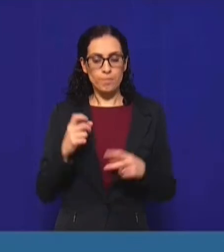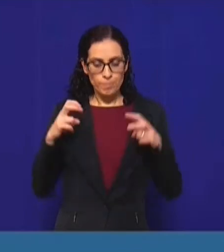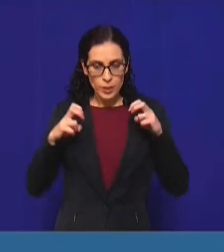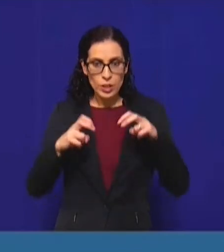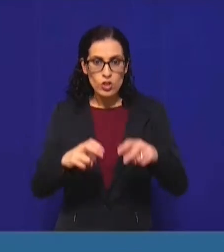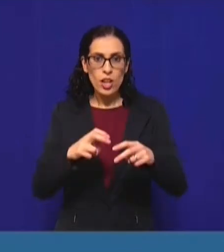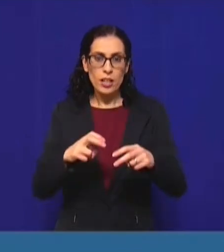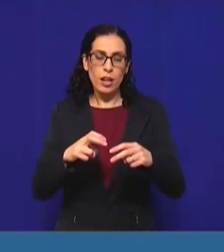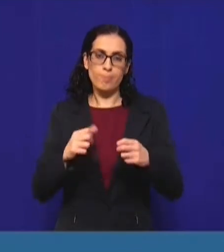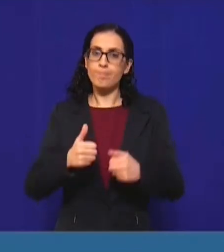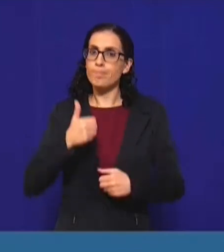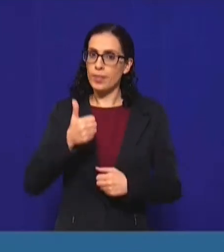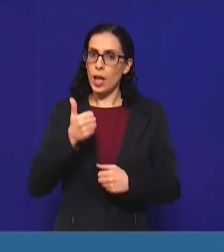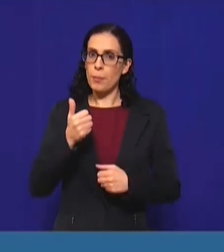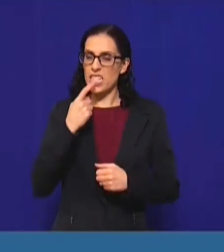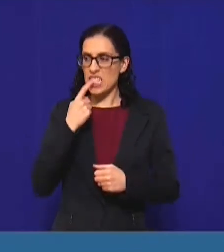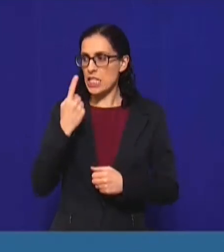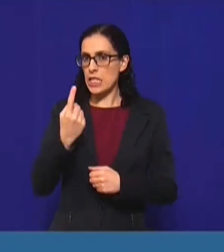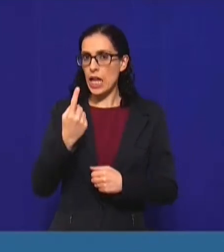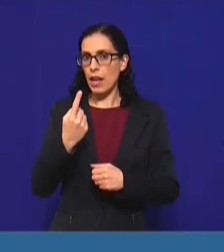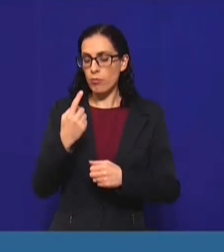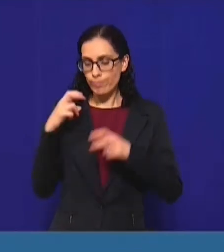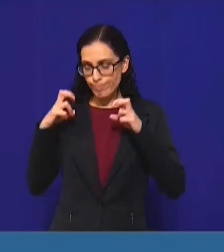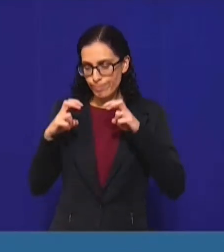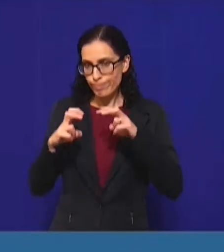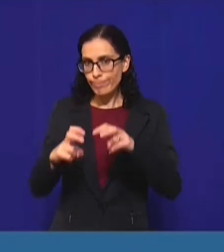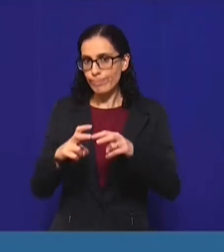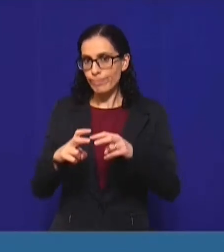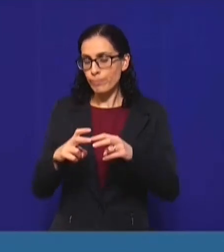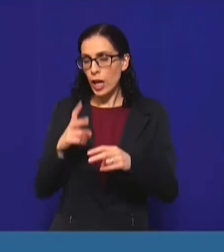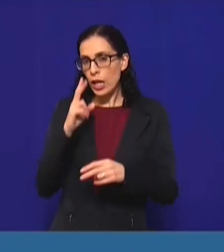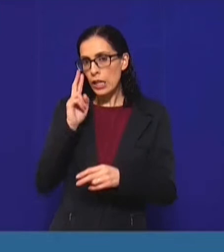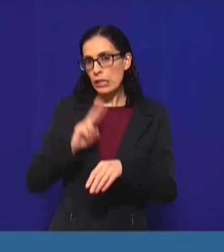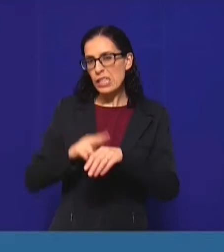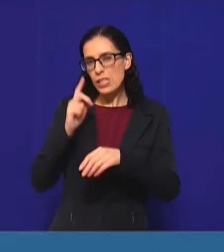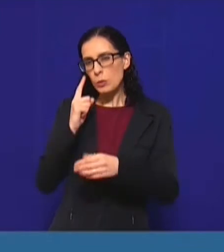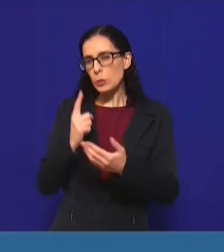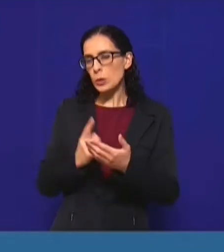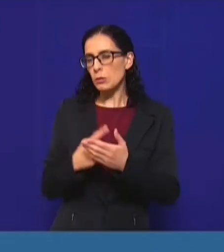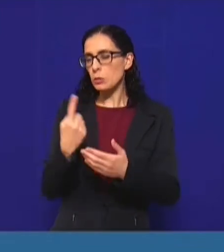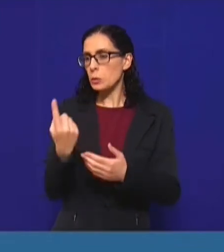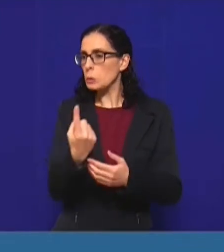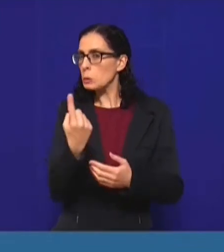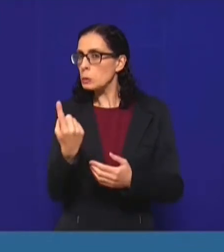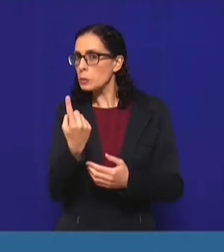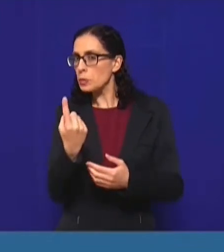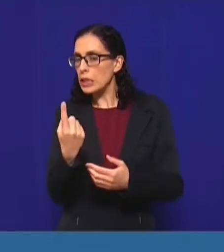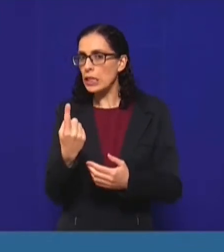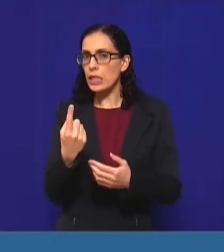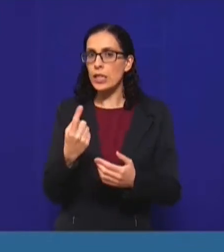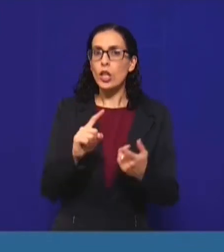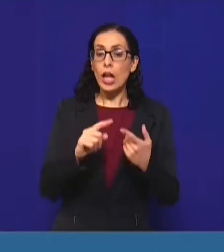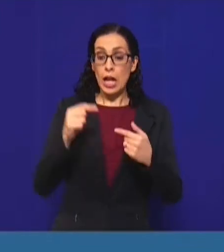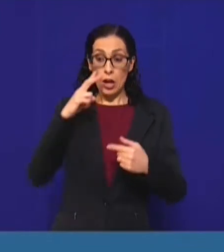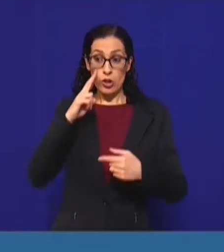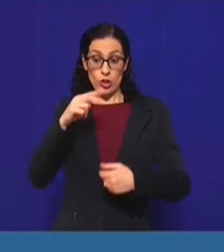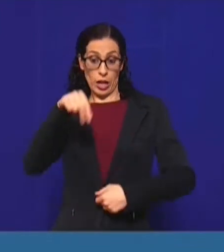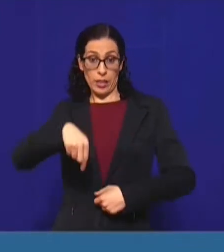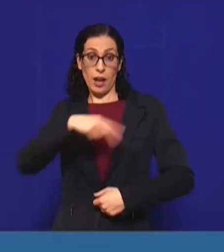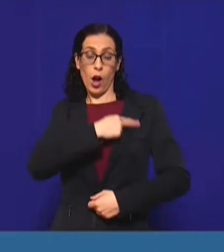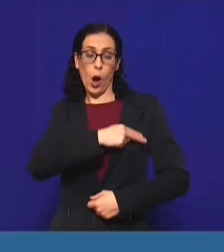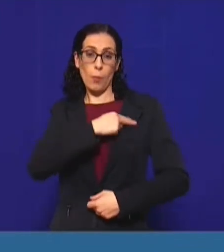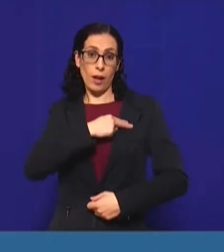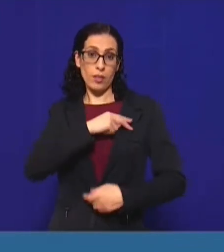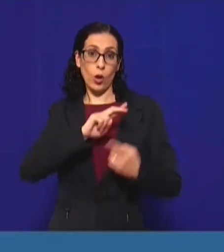sena b'din il-pandemija fejn nkunu nistgħu nidentifikaw kemm minn dak li rajna u Malta kif ukoll mill-gruppi ħafna ikbar minn barra